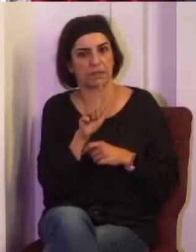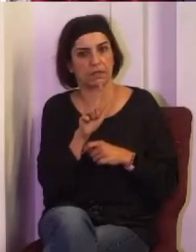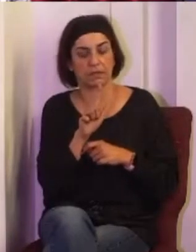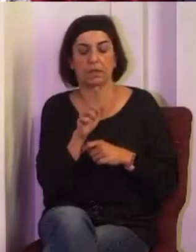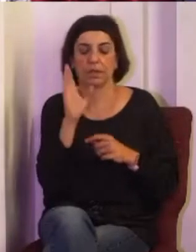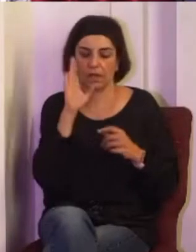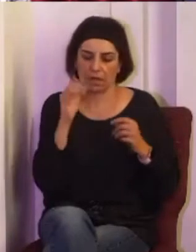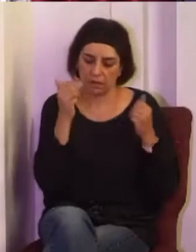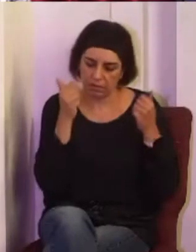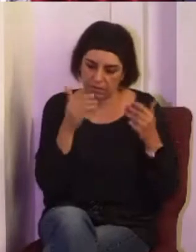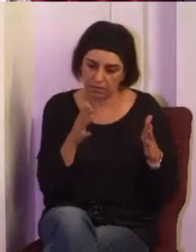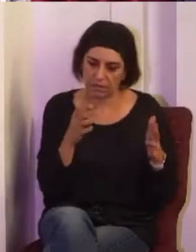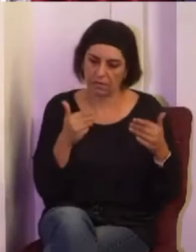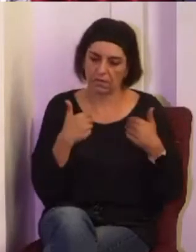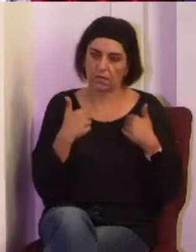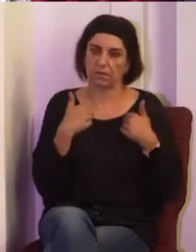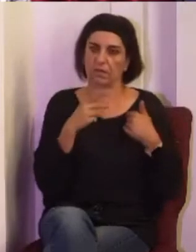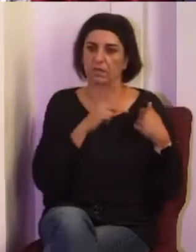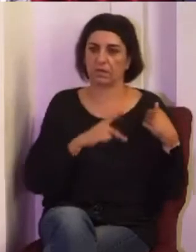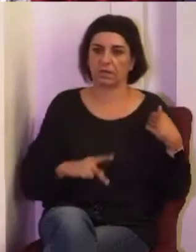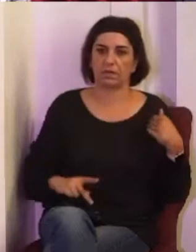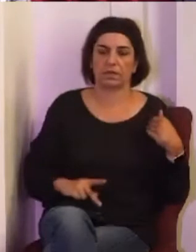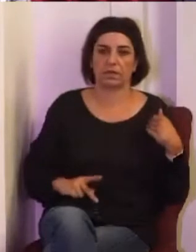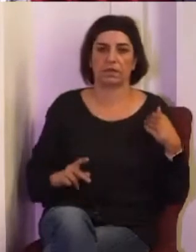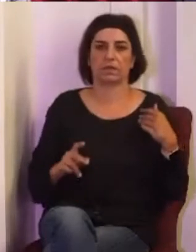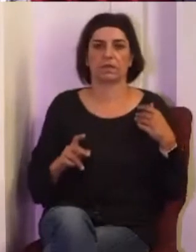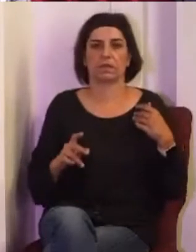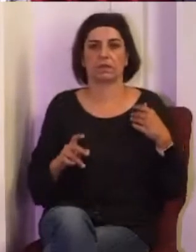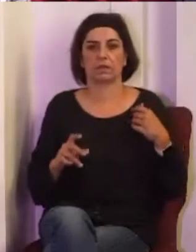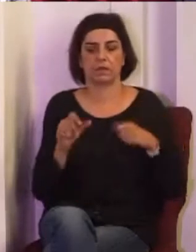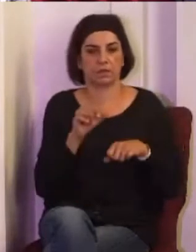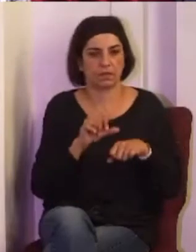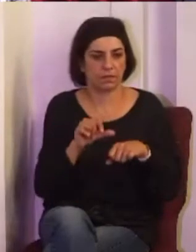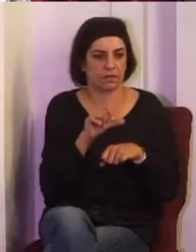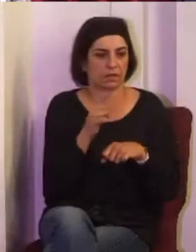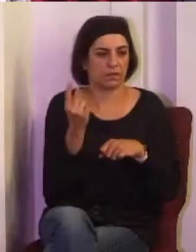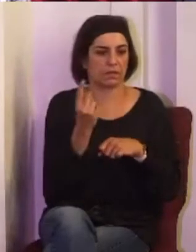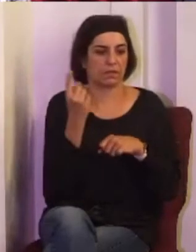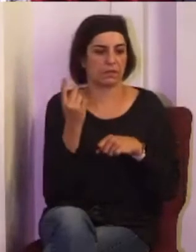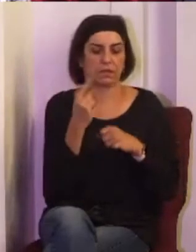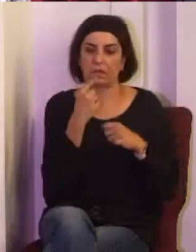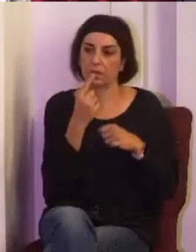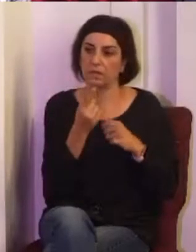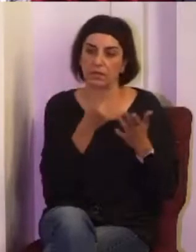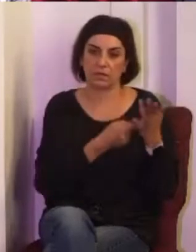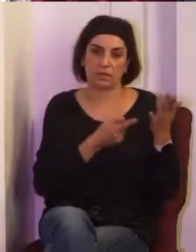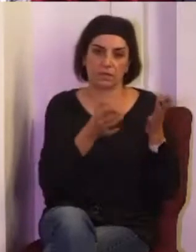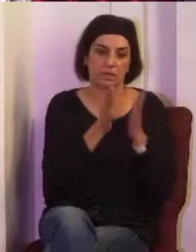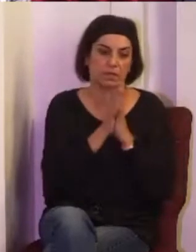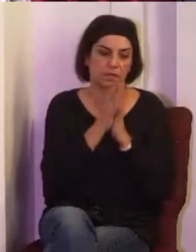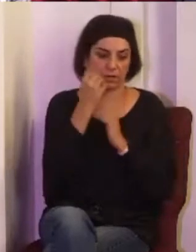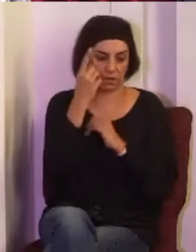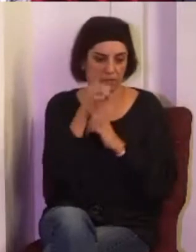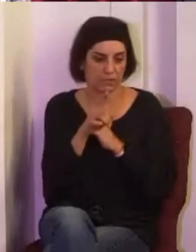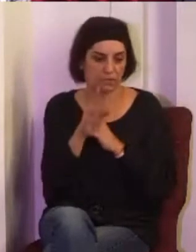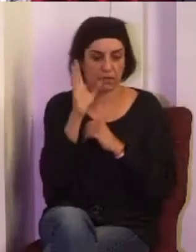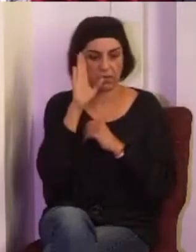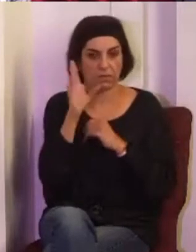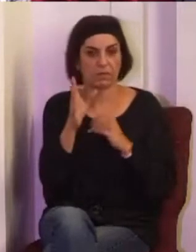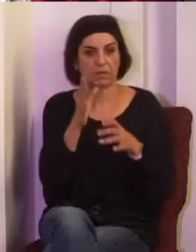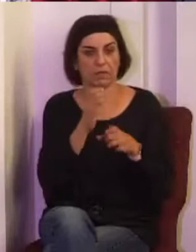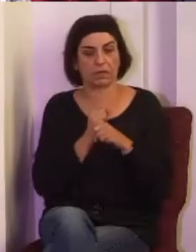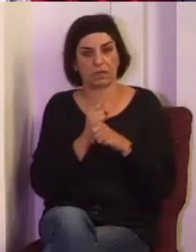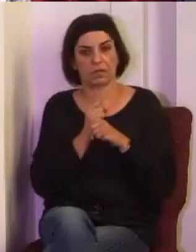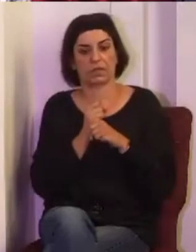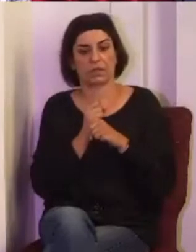king. You can go ahead and anoint someone, but you need to tell them what they're asking for, because what they're asking for, they're going to get if